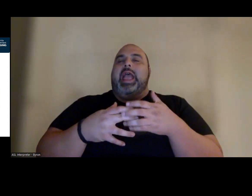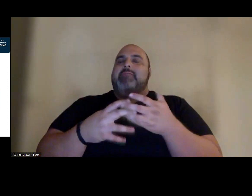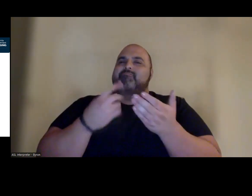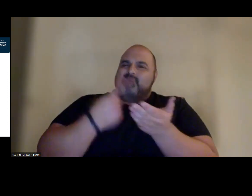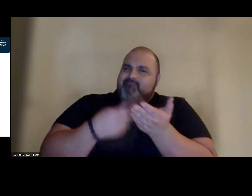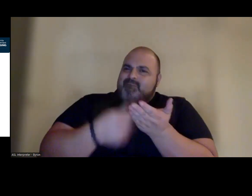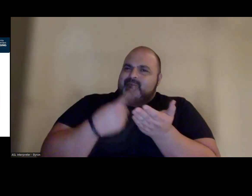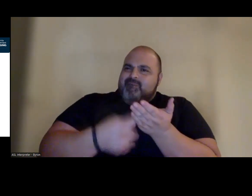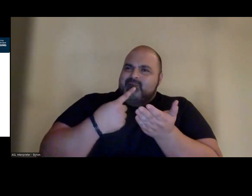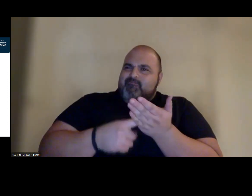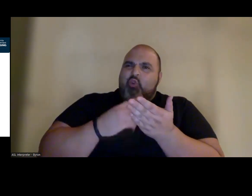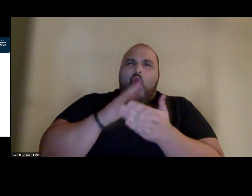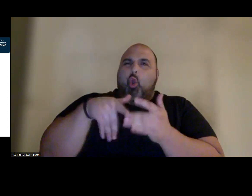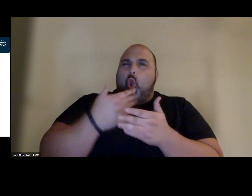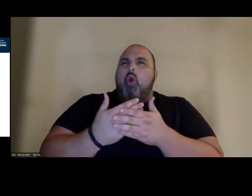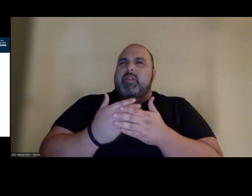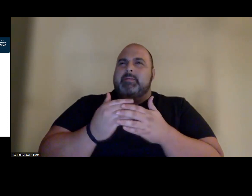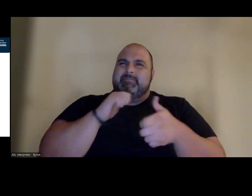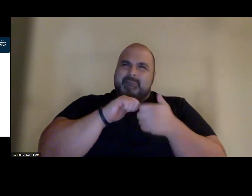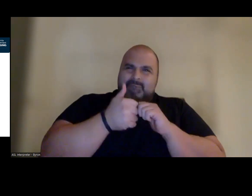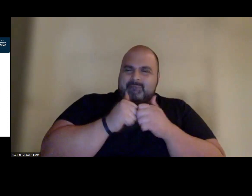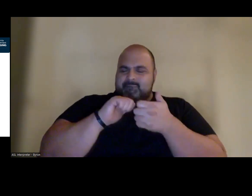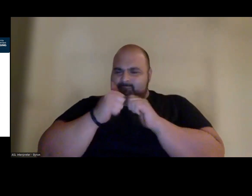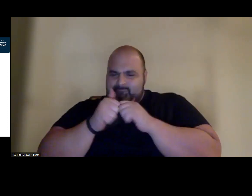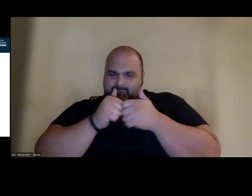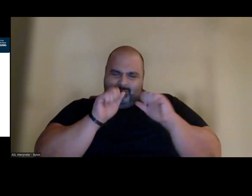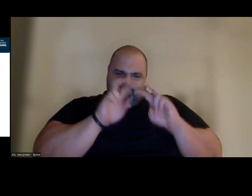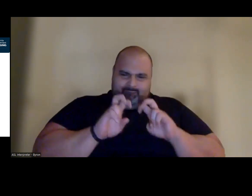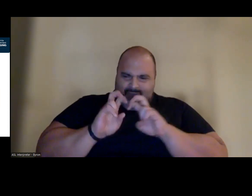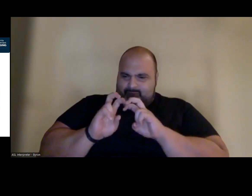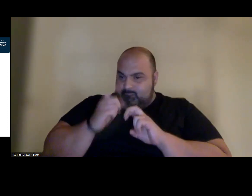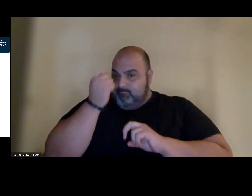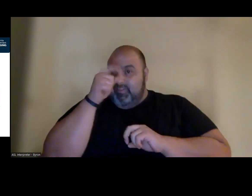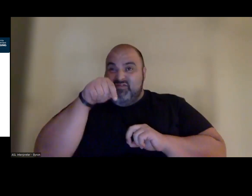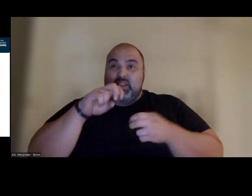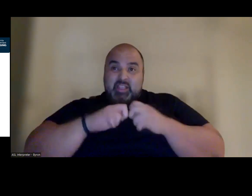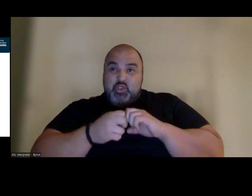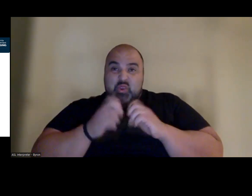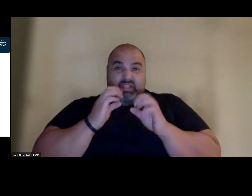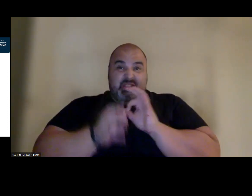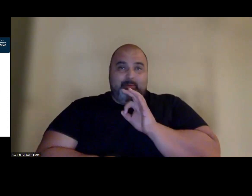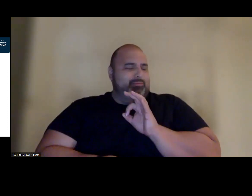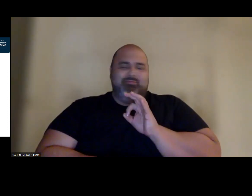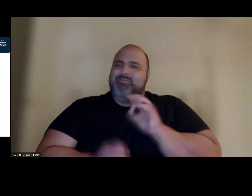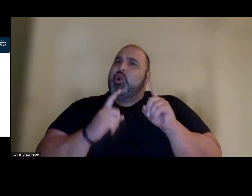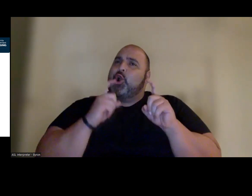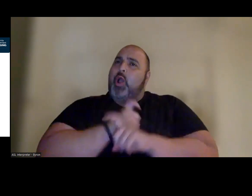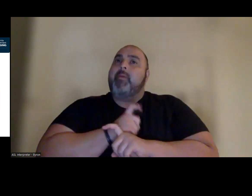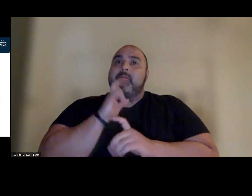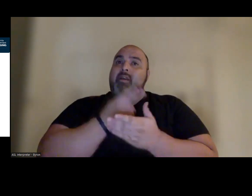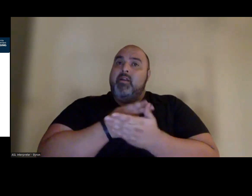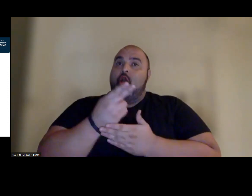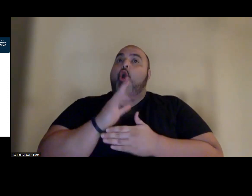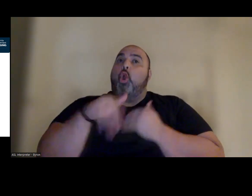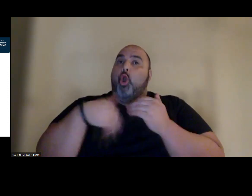all these layers. This is a very complex issue, but the truth of it is every